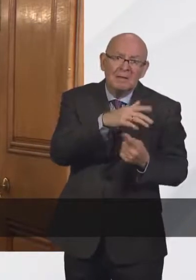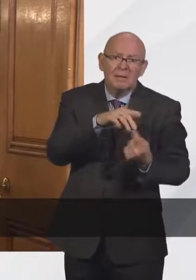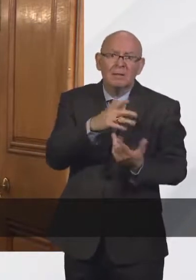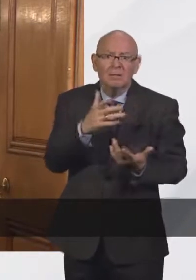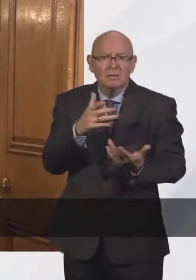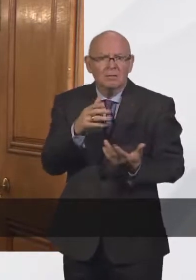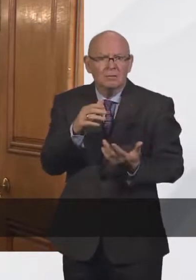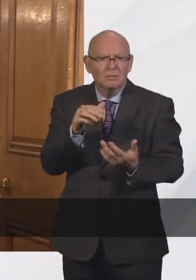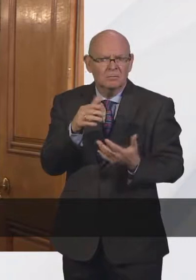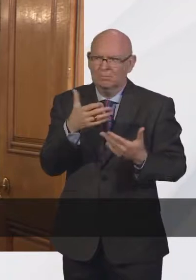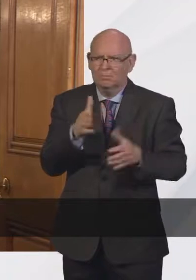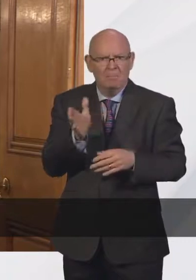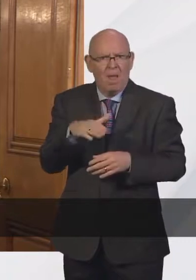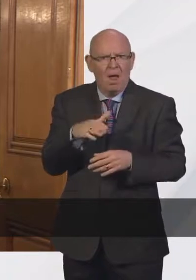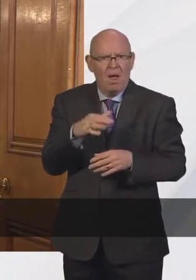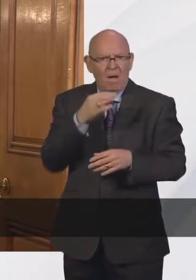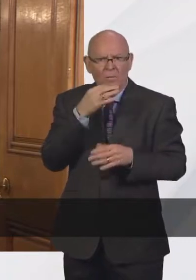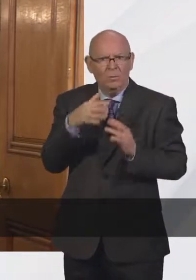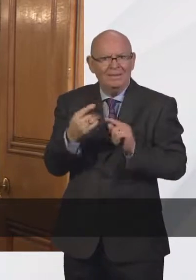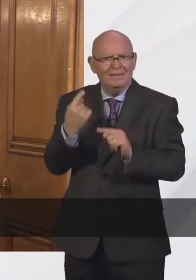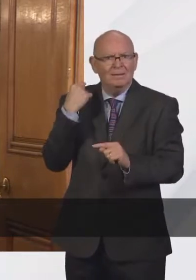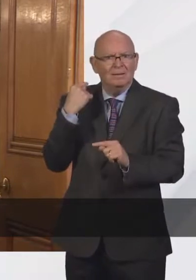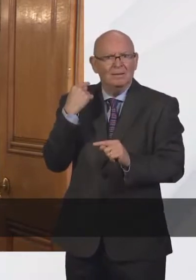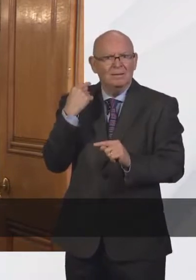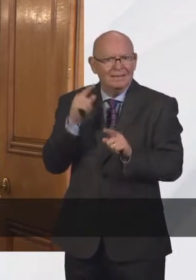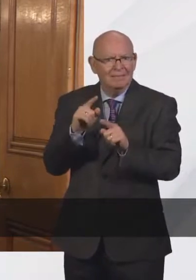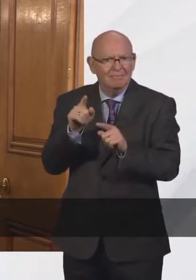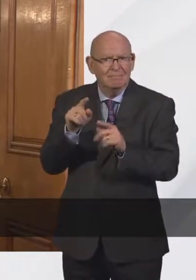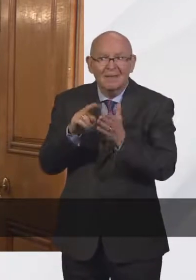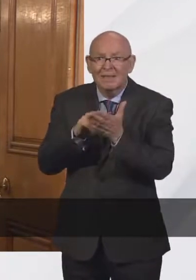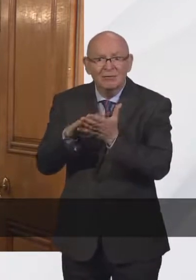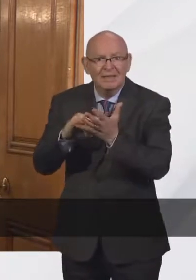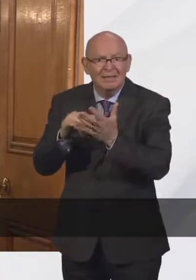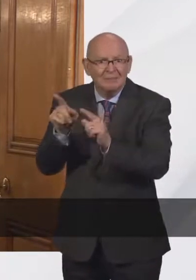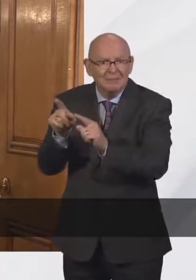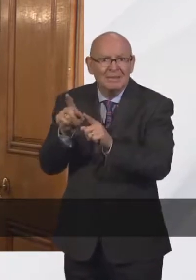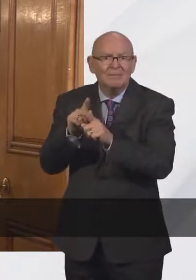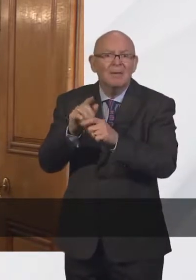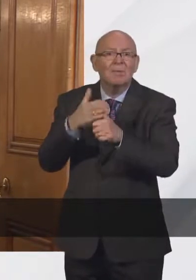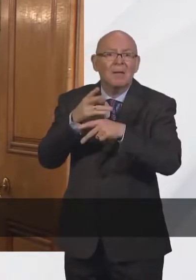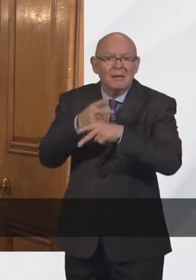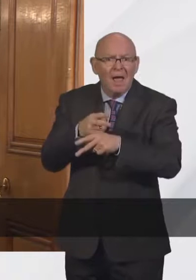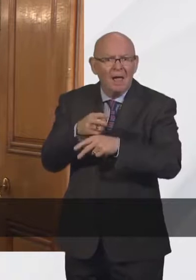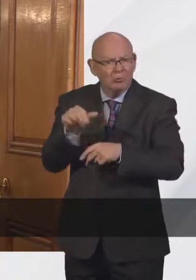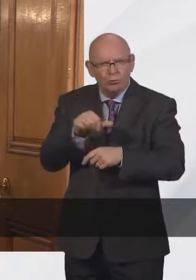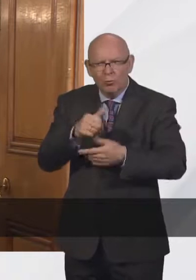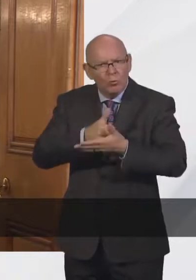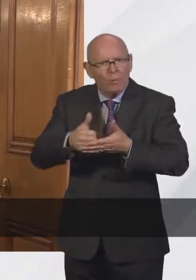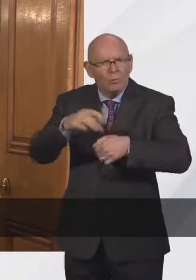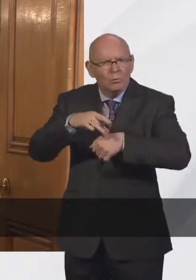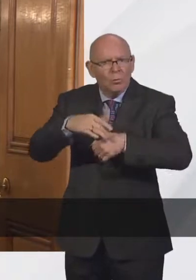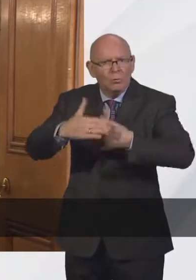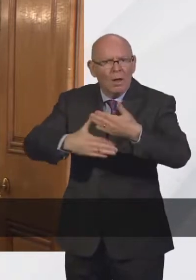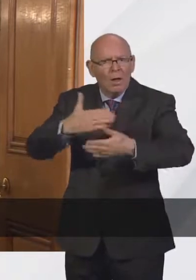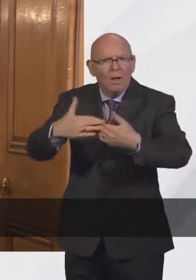do want people to be taking advantage of this moment to, if they do have conditions that need to be attended to, go